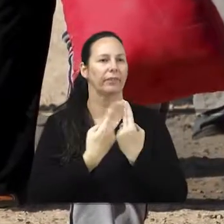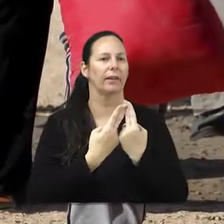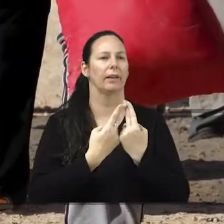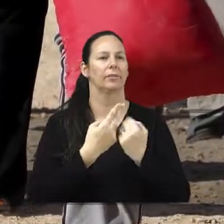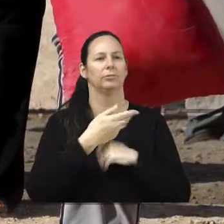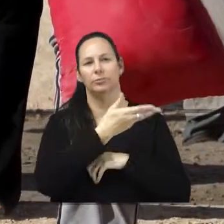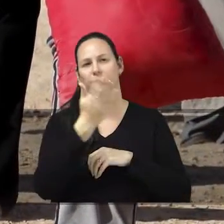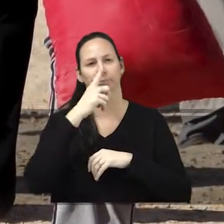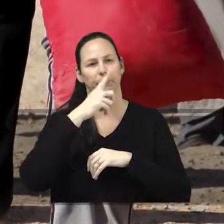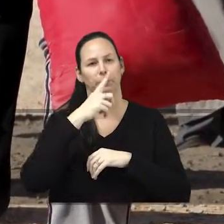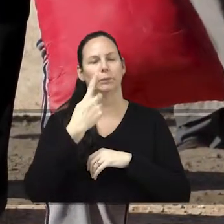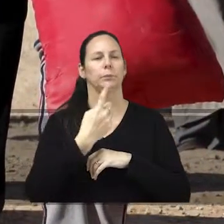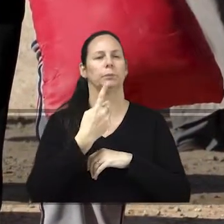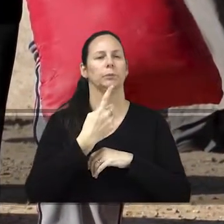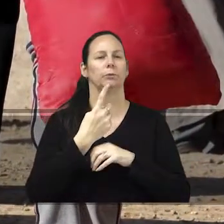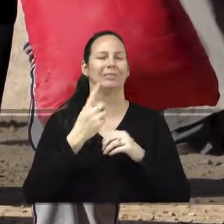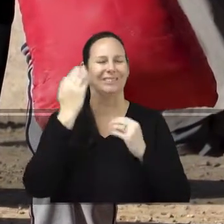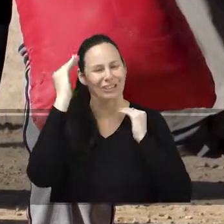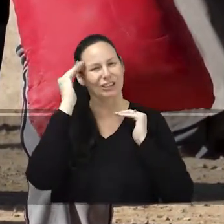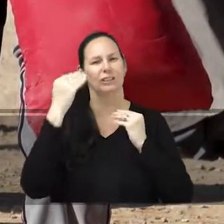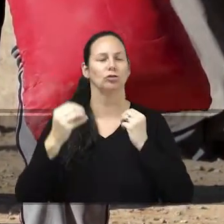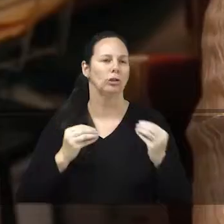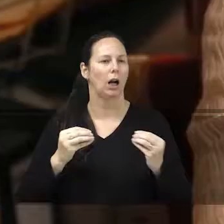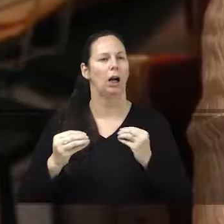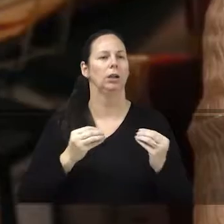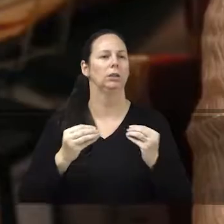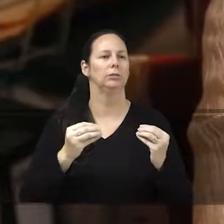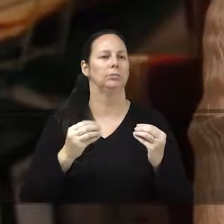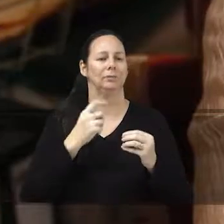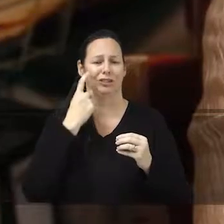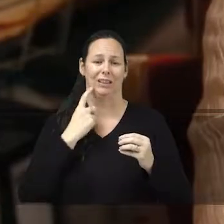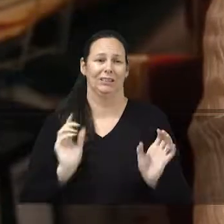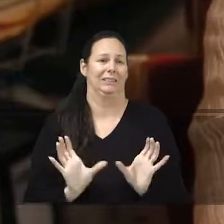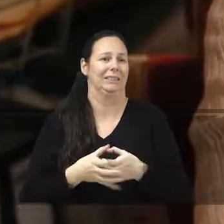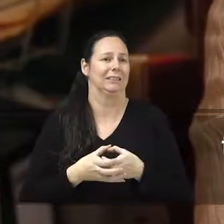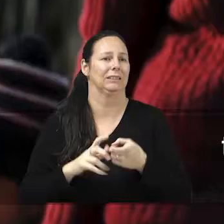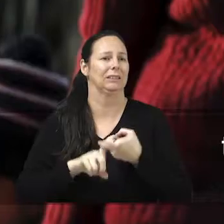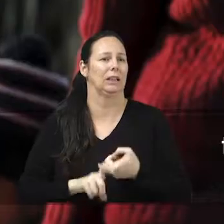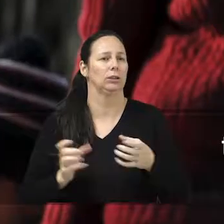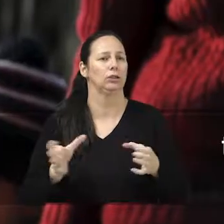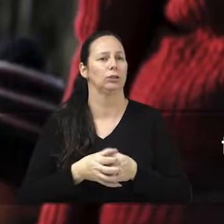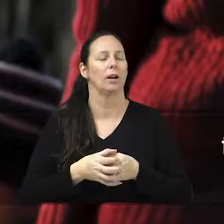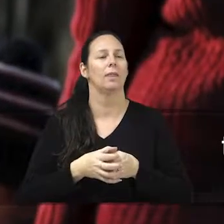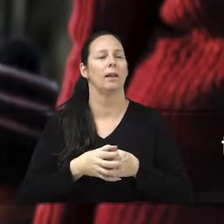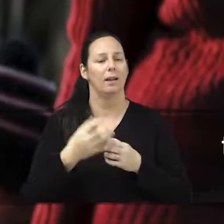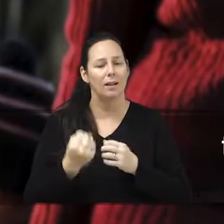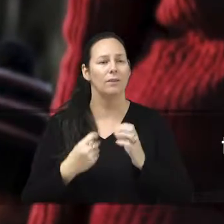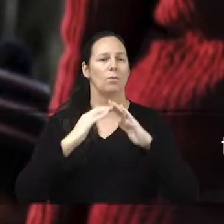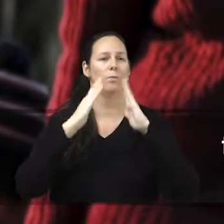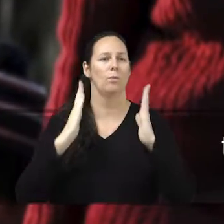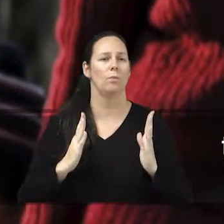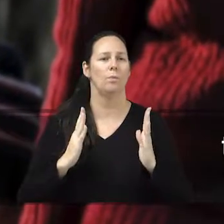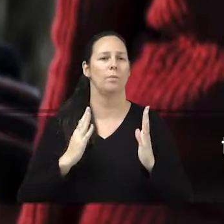all people who are struggling to even be together, to have a home, let alone